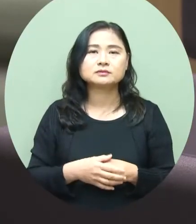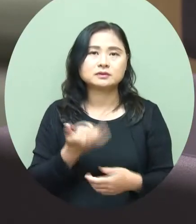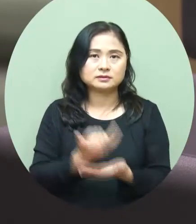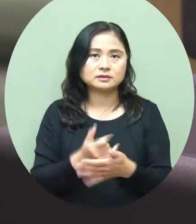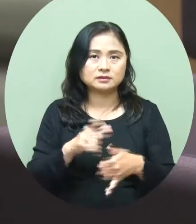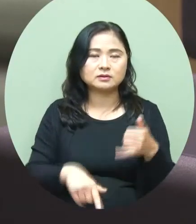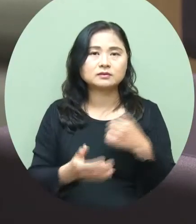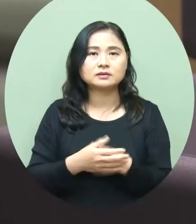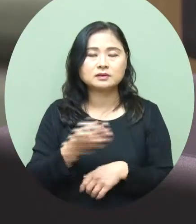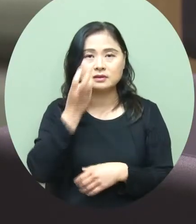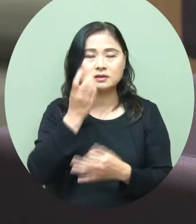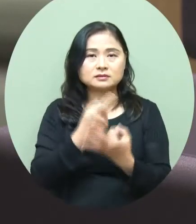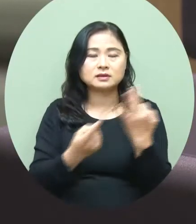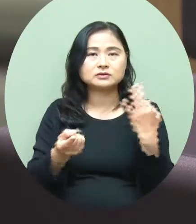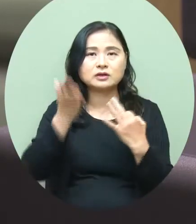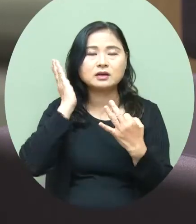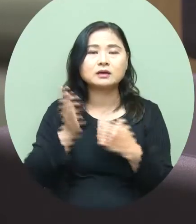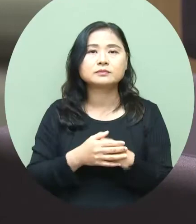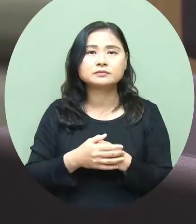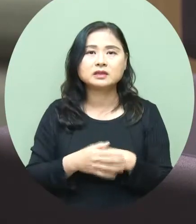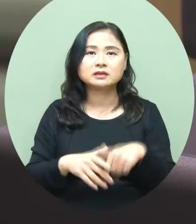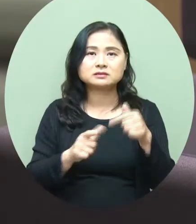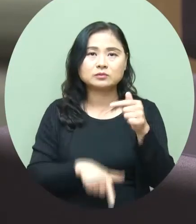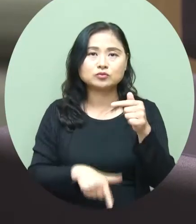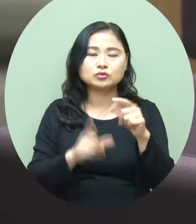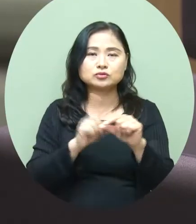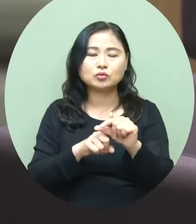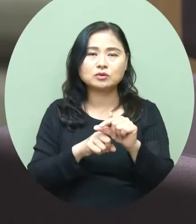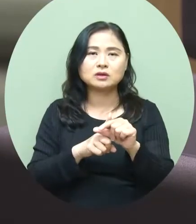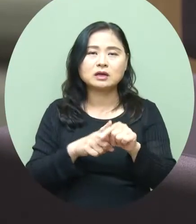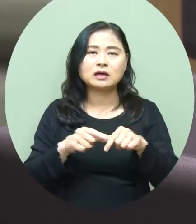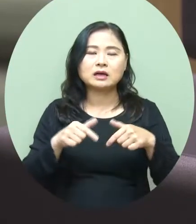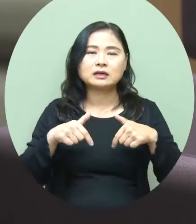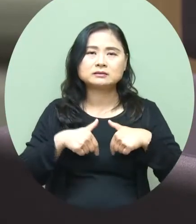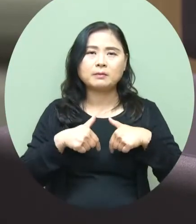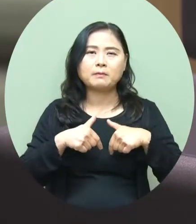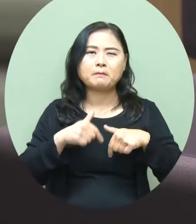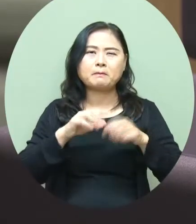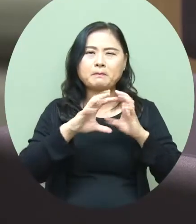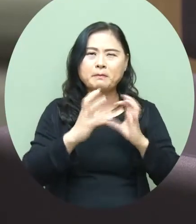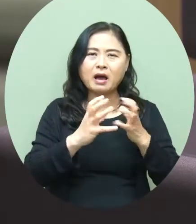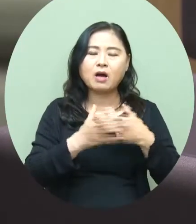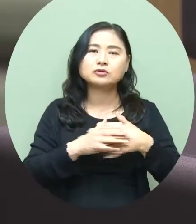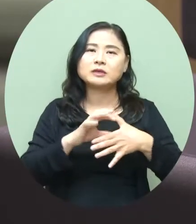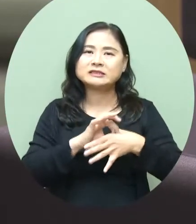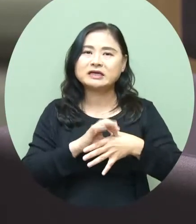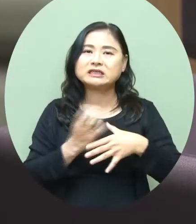number of 2,200, is that right? For the 31-year-old deceased, male. Now he had